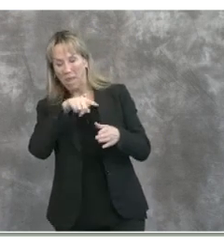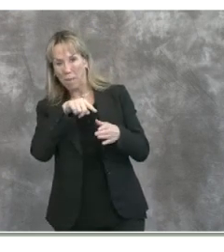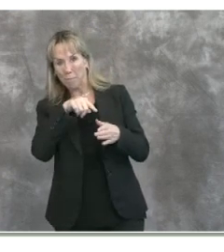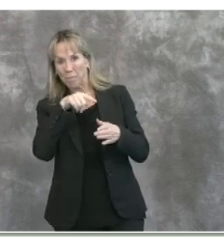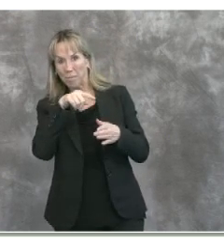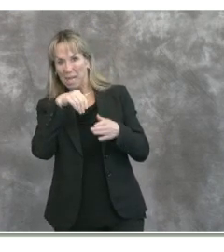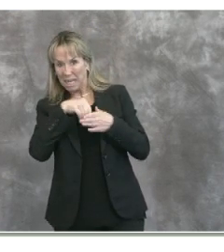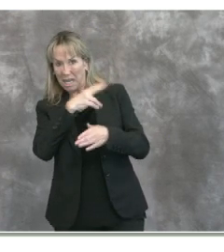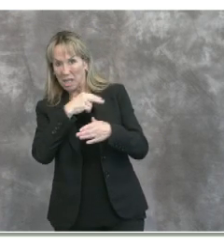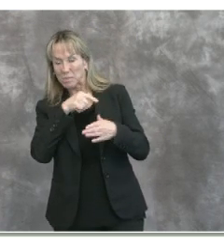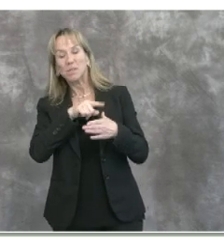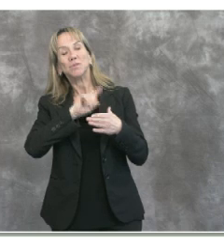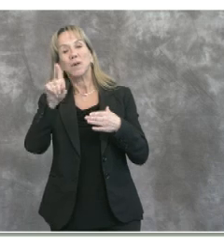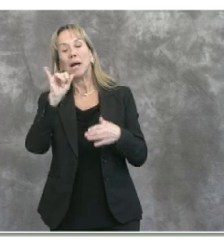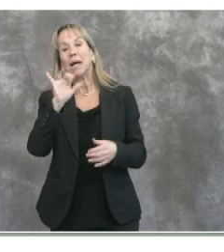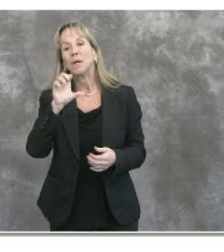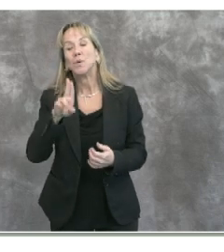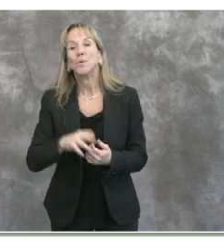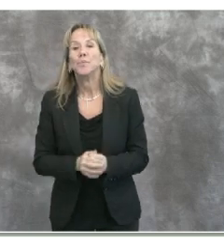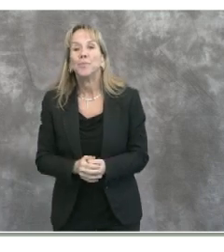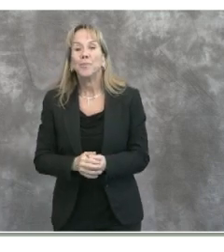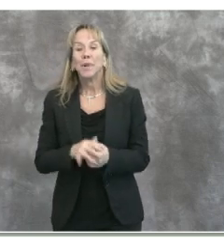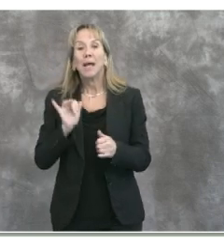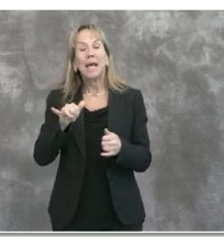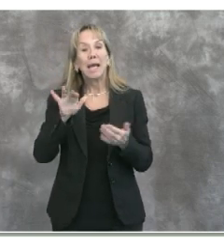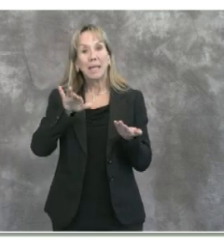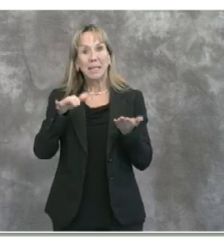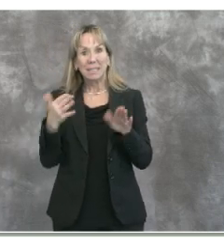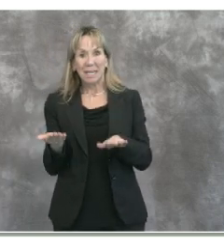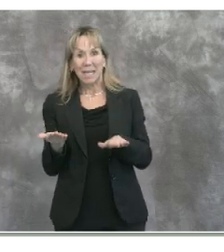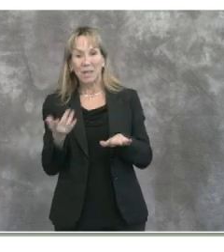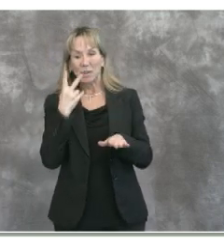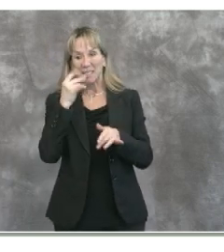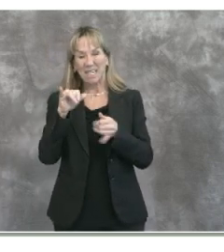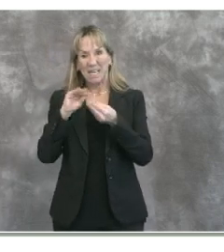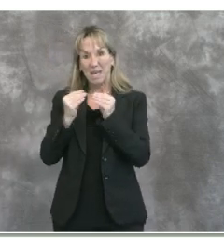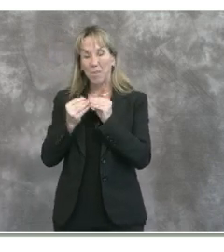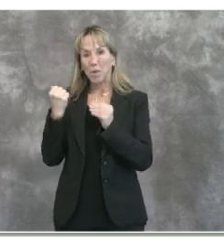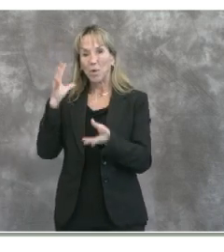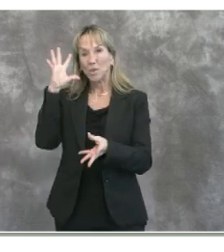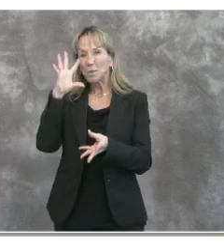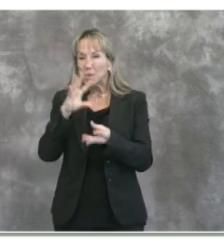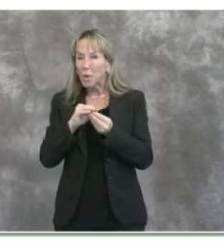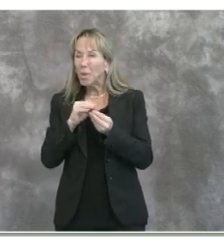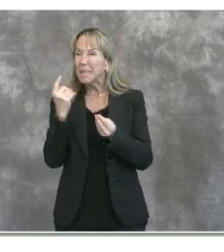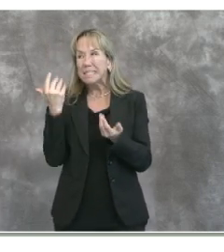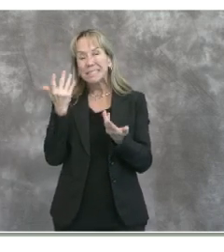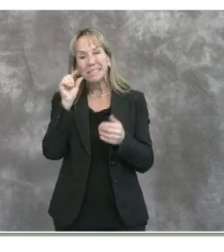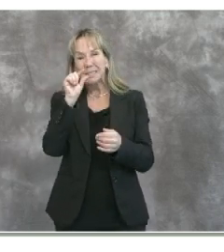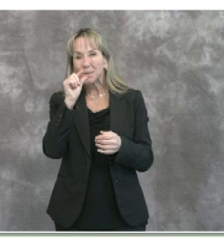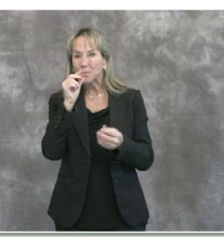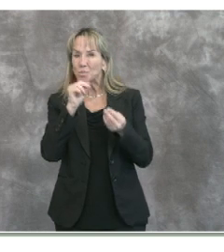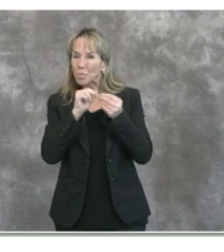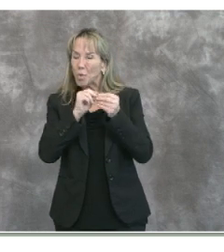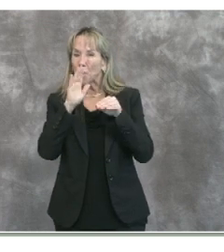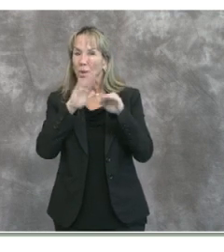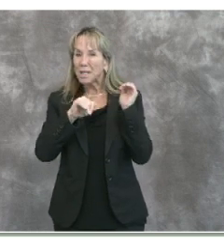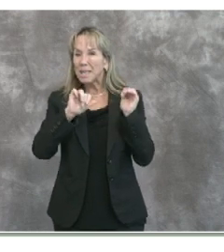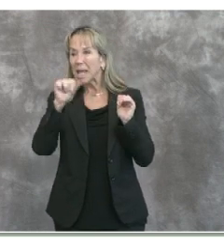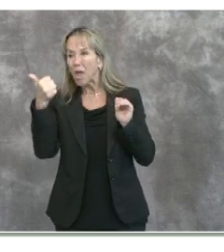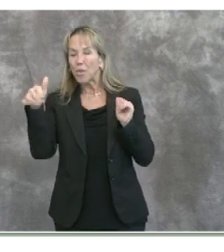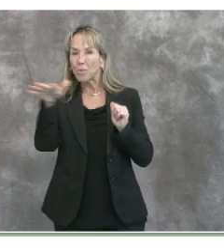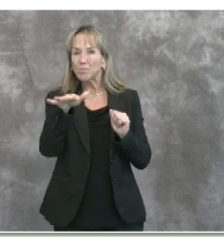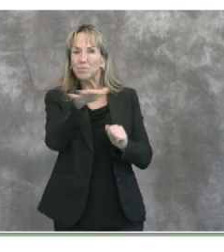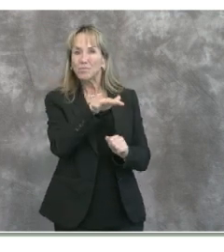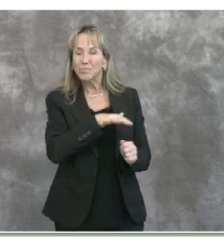deaths, the 53 deaths represent 2.7% of the total number of cases, which is a little higher than maybe reported in other